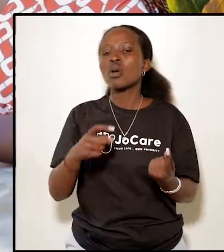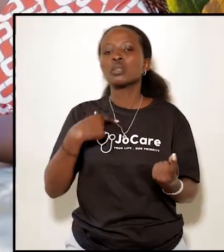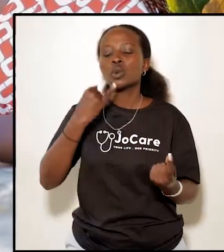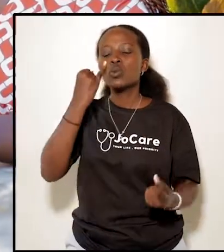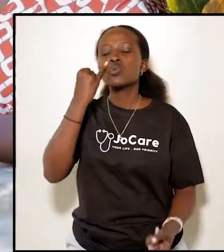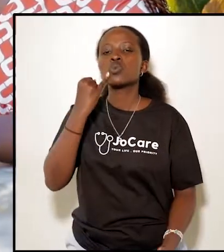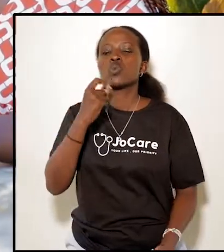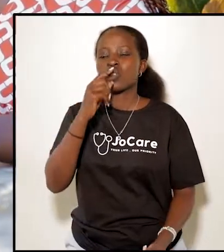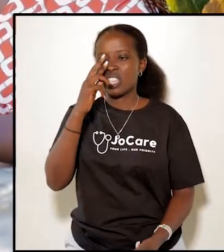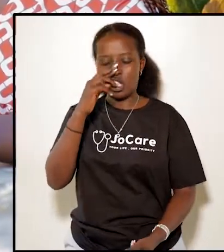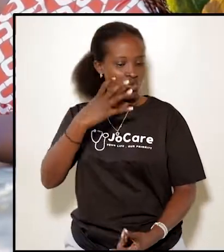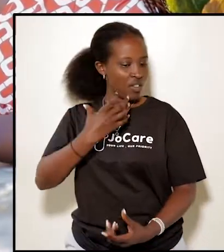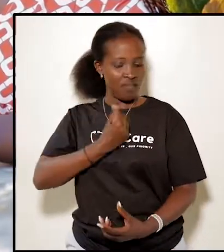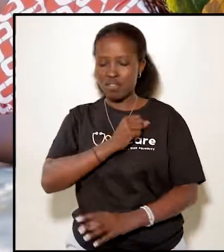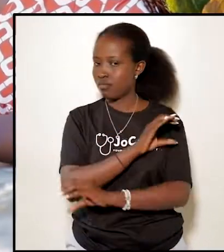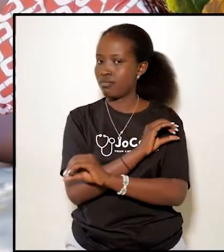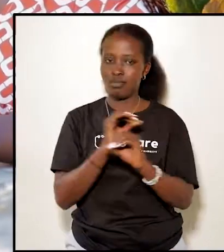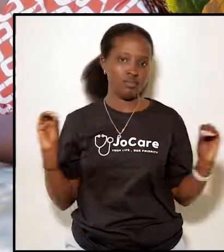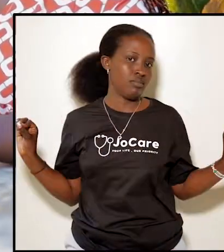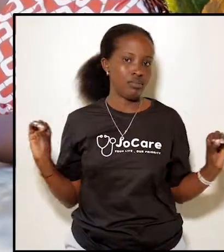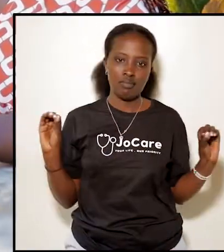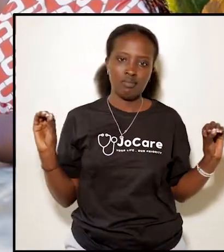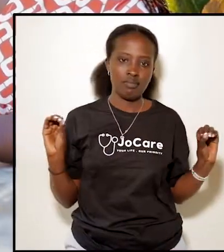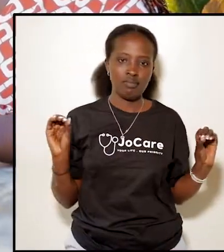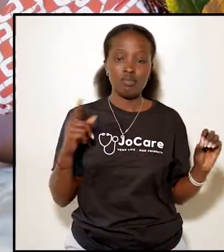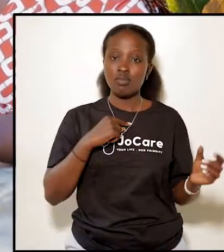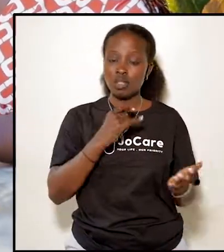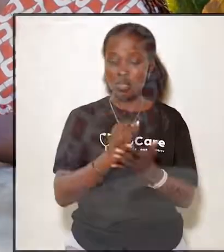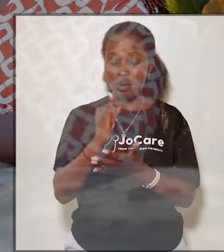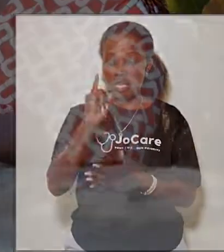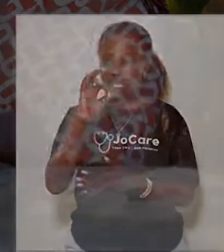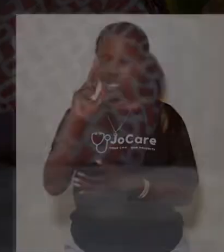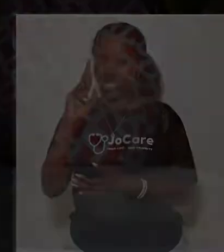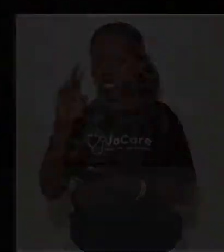can be sure that there is nothing more than irregularity. Yes.